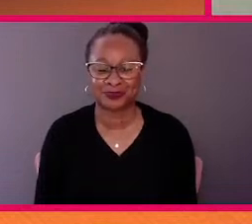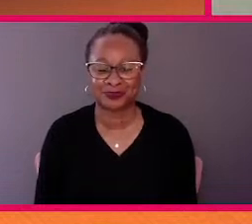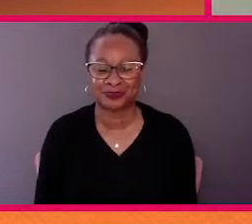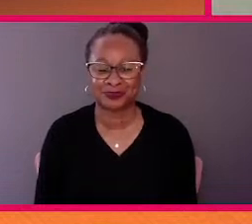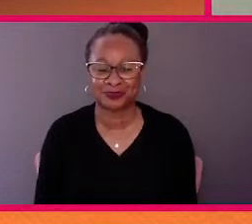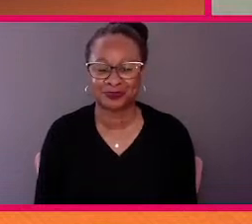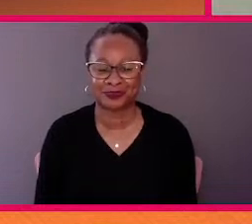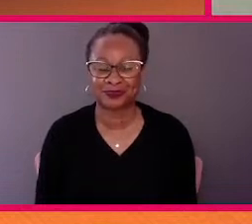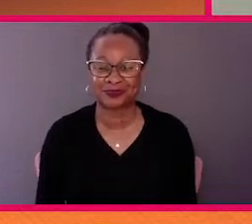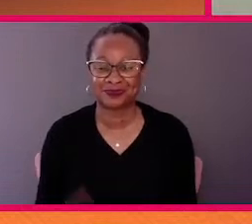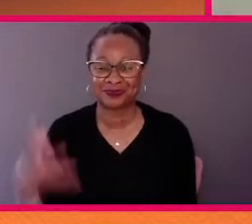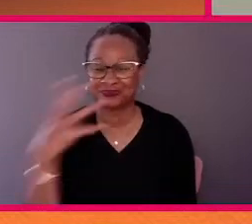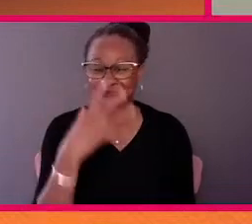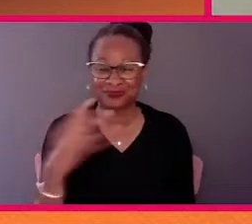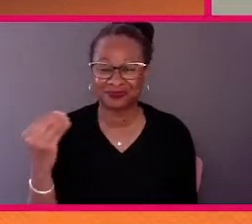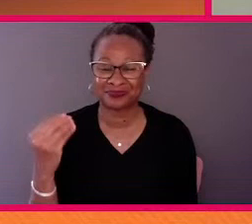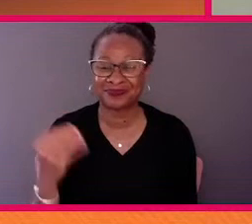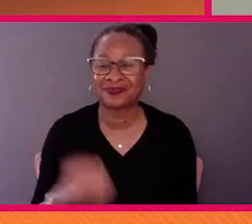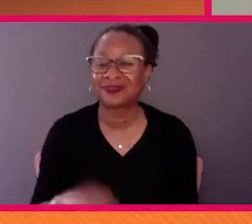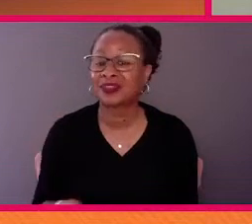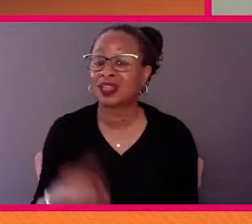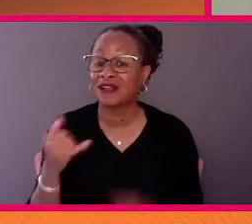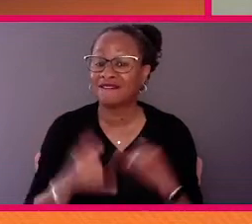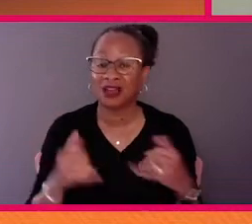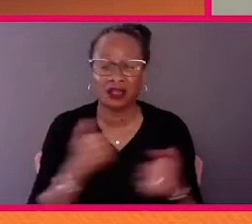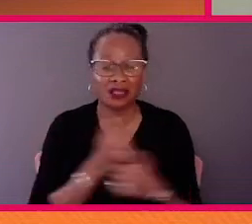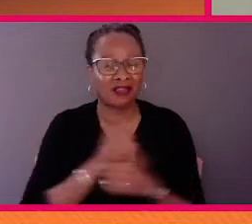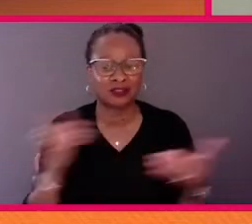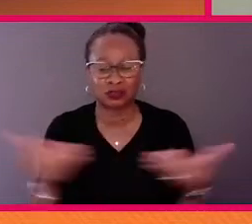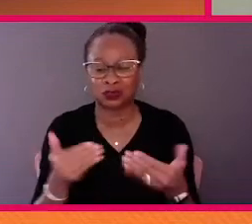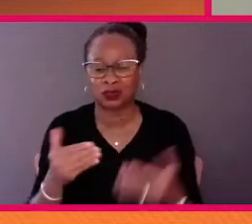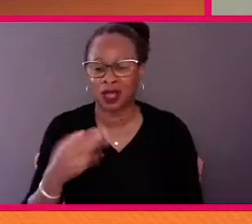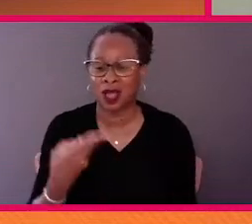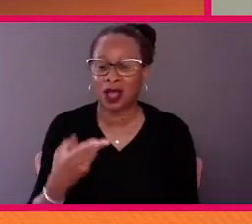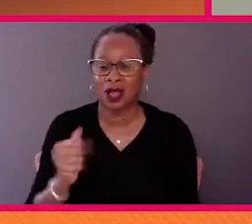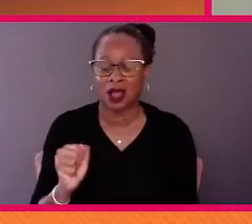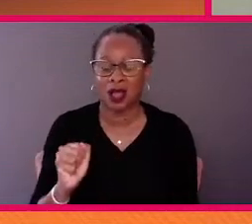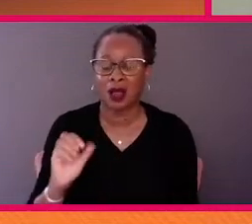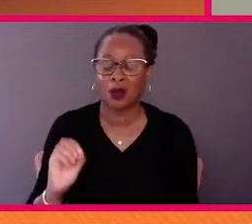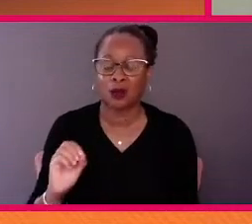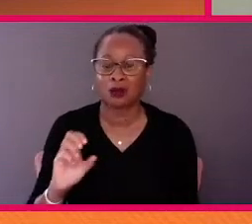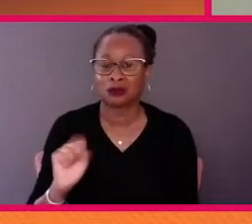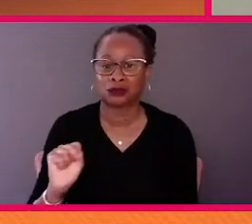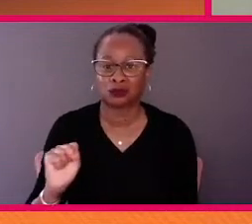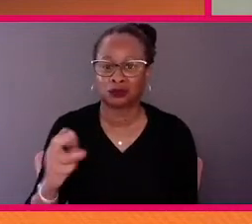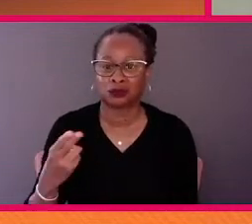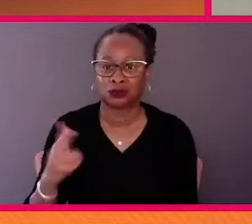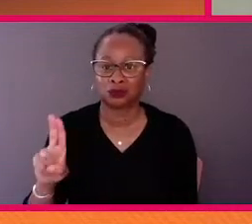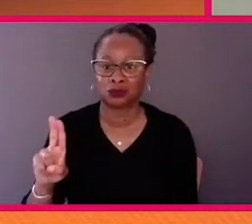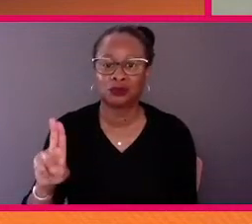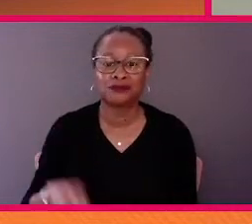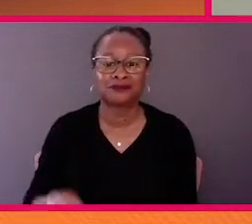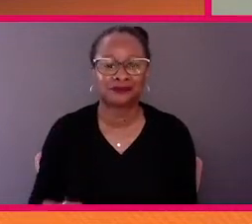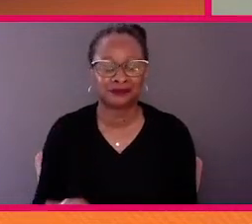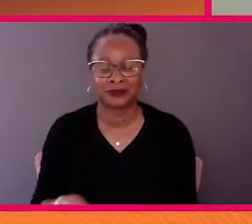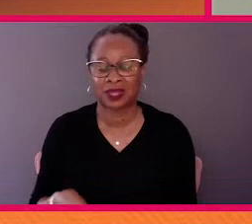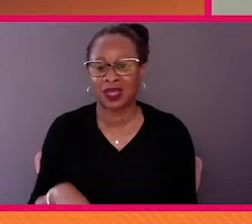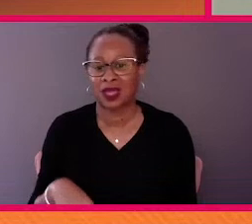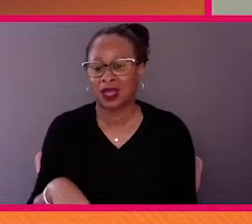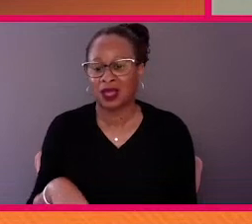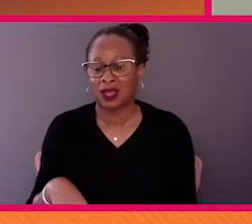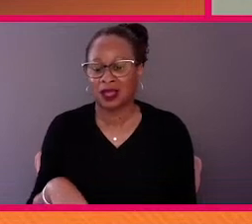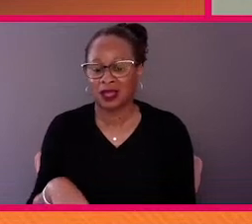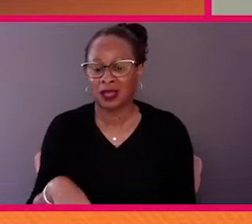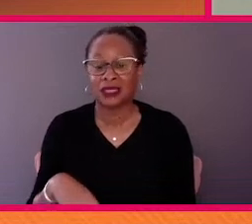Beautiful. All right. And finally, I'd love to introduce Hao Zhou. Hao is a filmmaker and photographer from Nanchang,